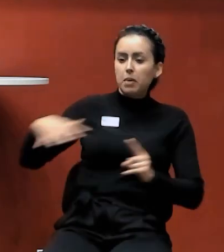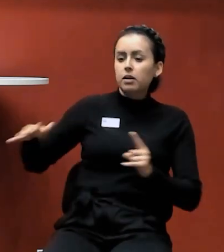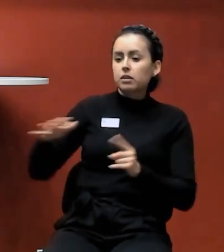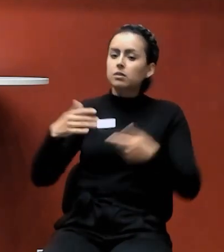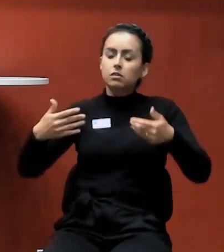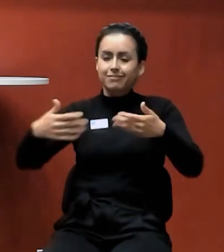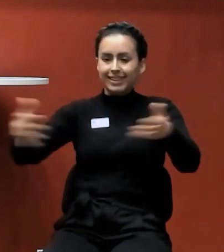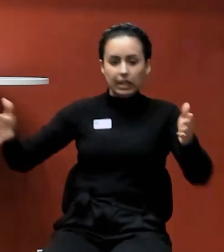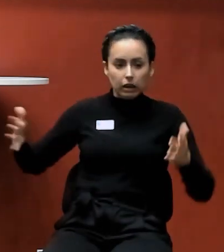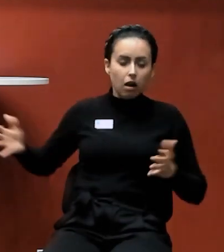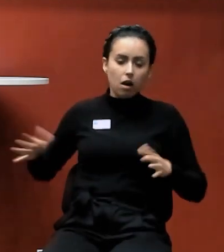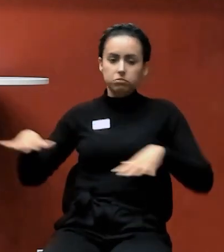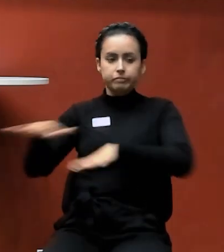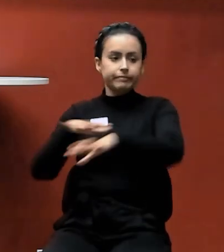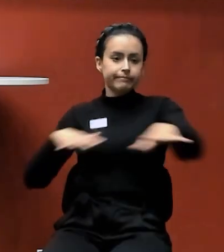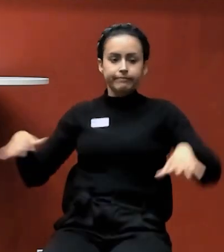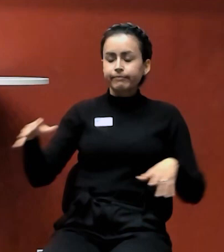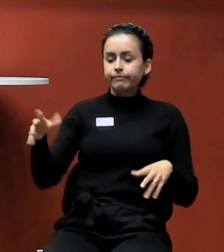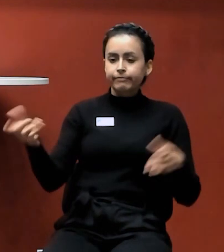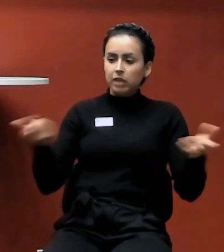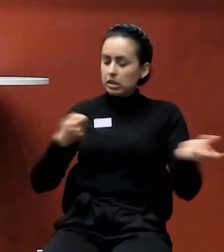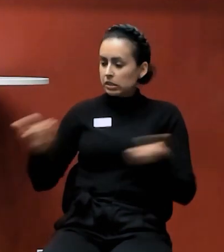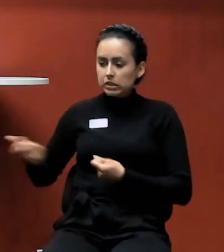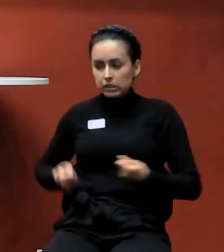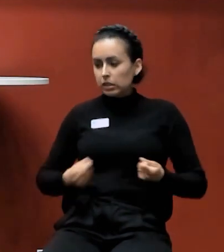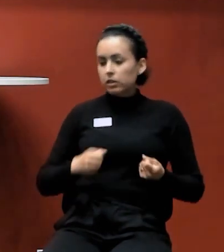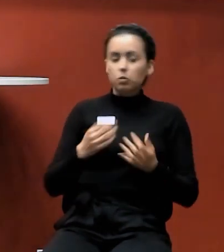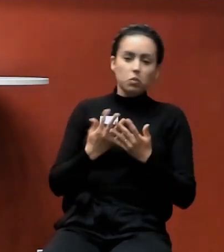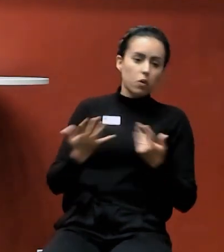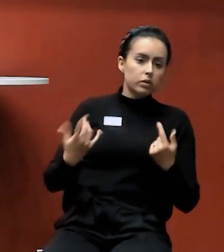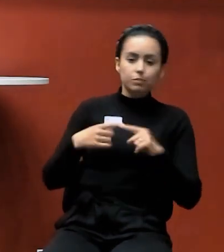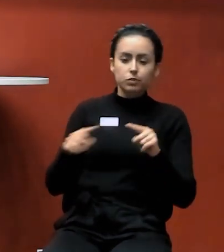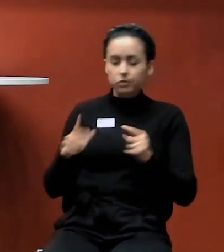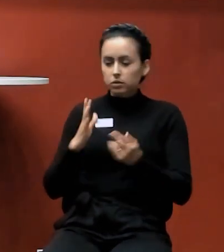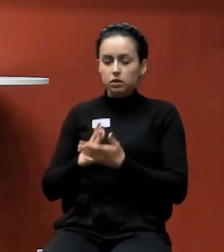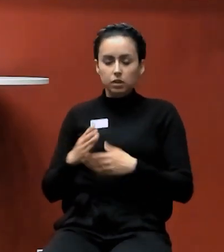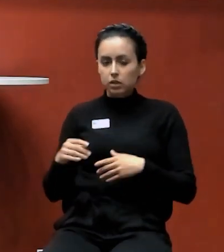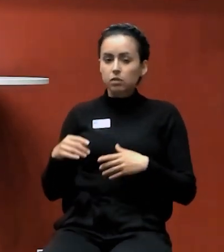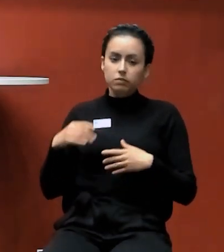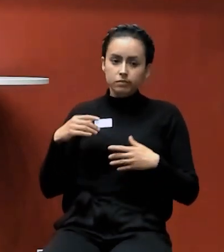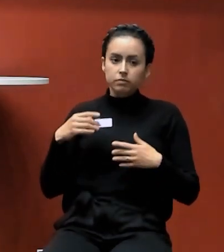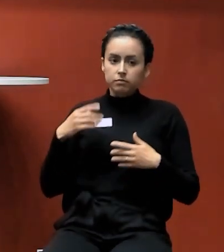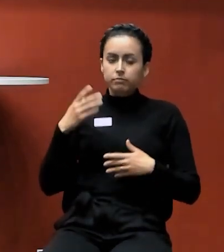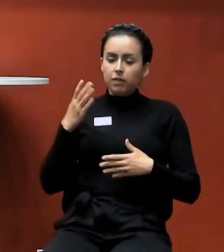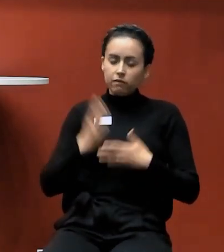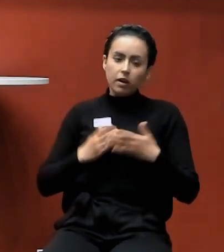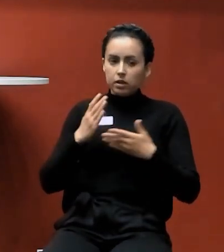space, there's so much you can try to understand. So many things will start to make sense. So